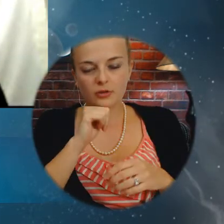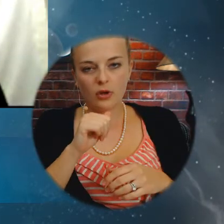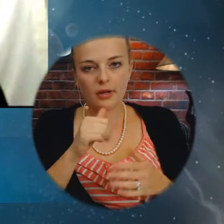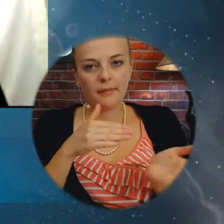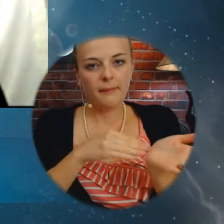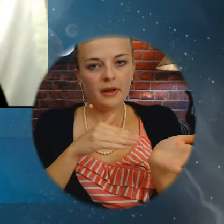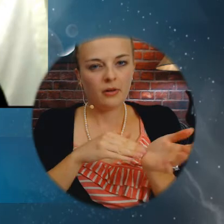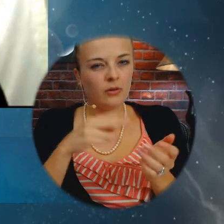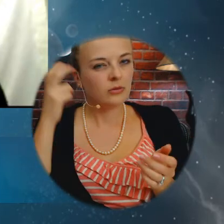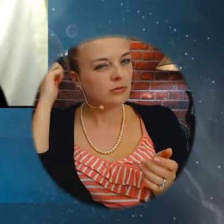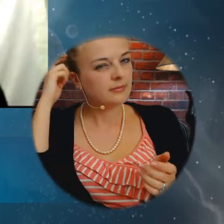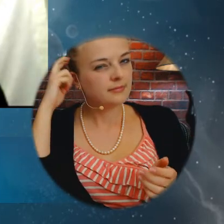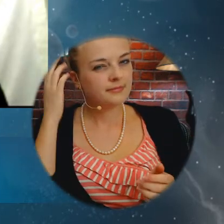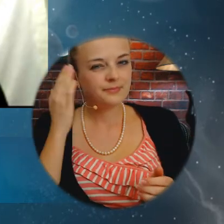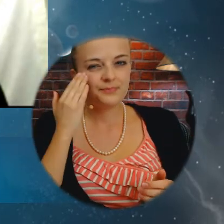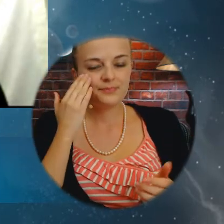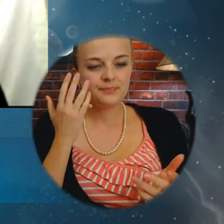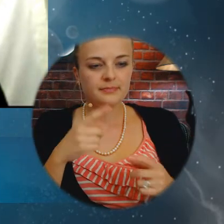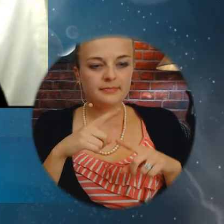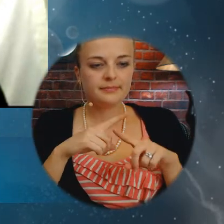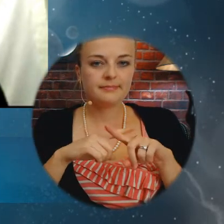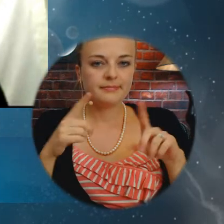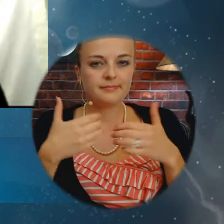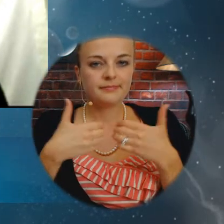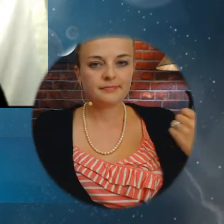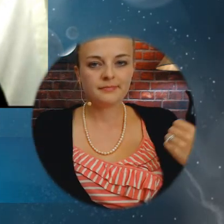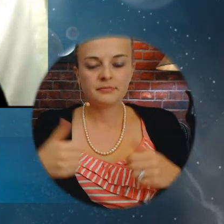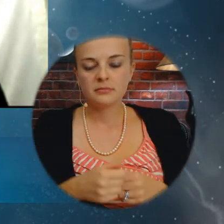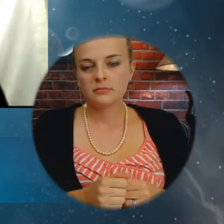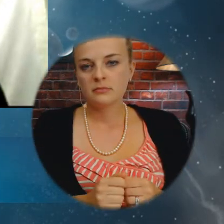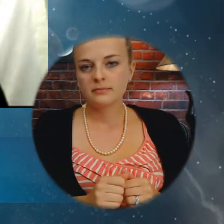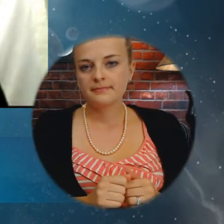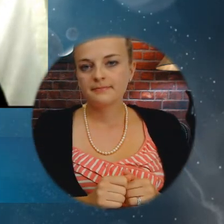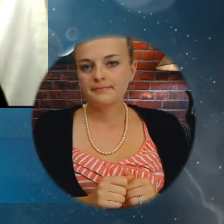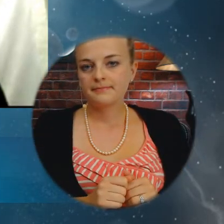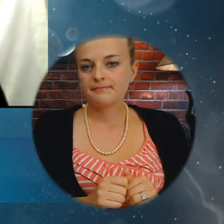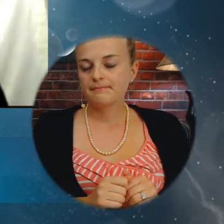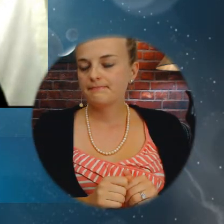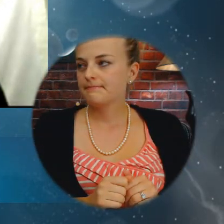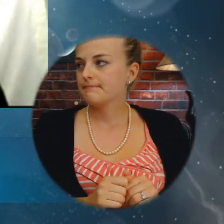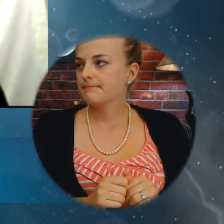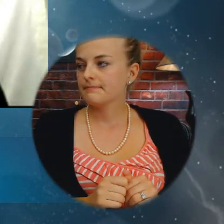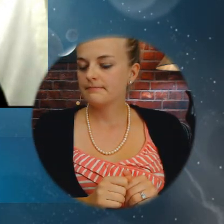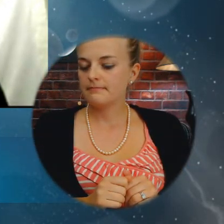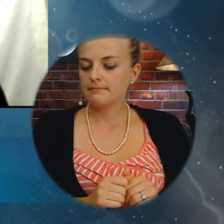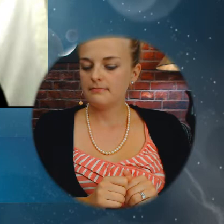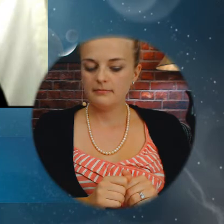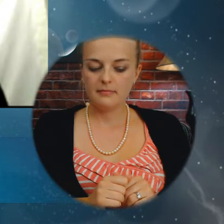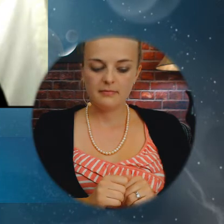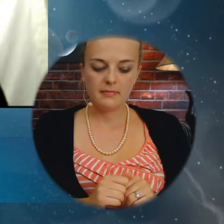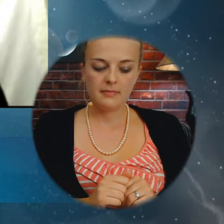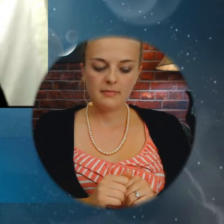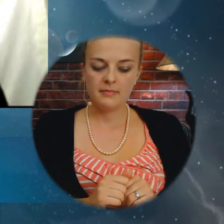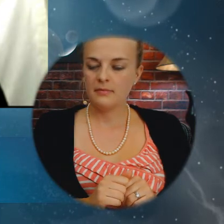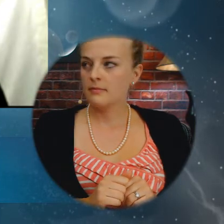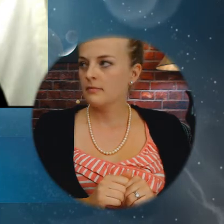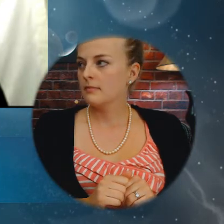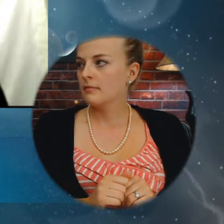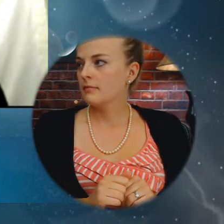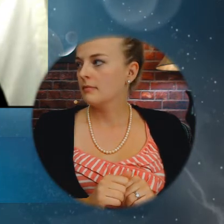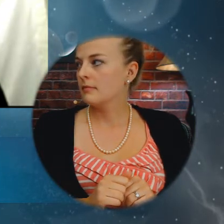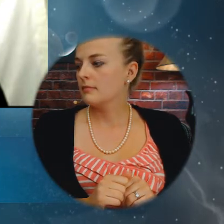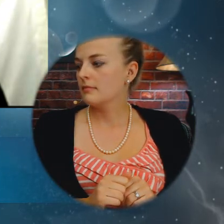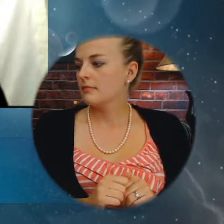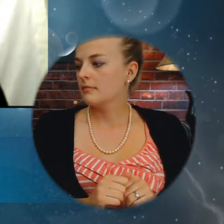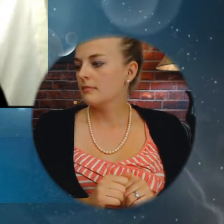something that, you you'd have to go talk, someone would have to go talk to their doctor and then be referred to the right person. Cool. How comfortable are these as far as